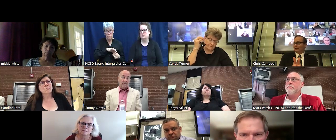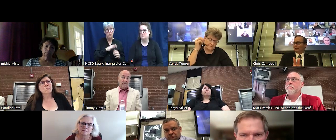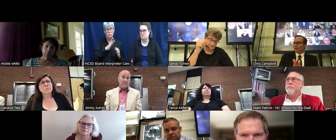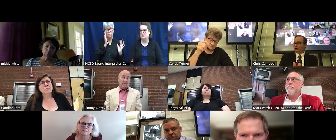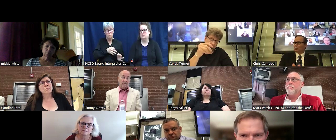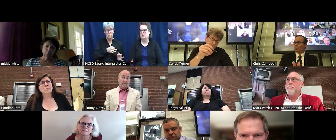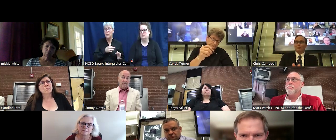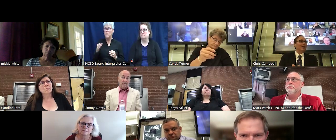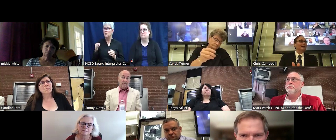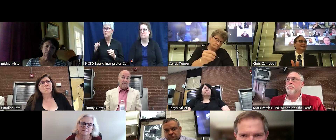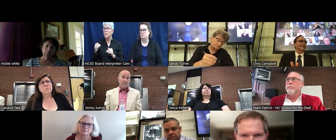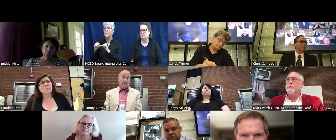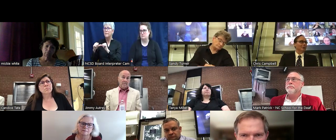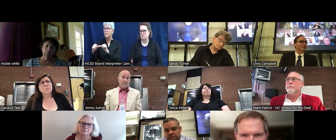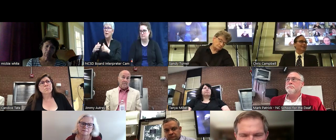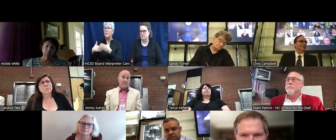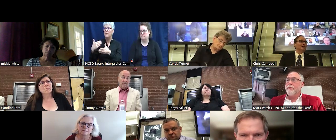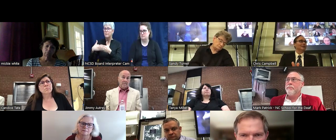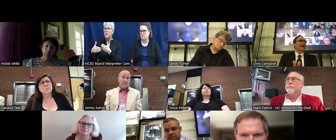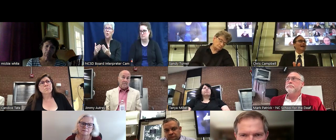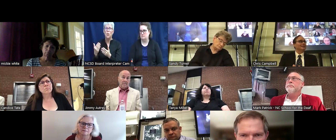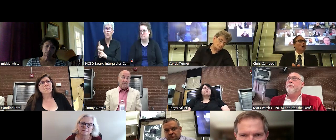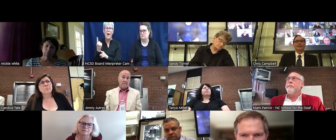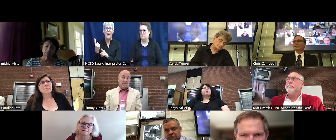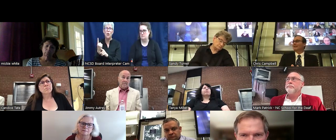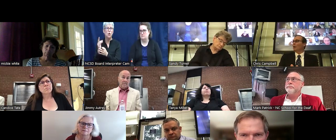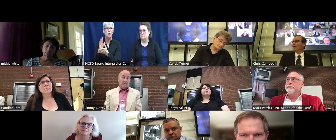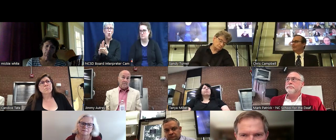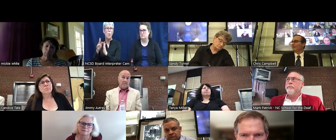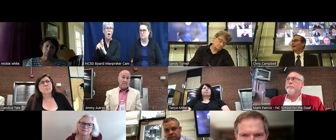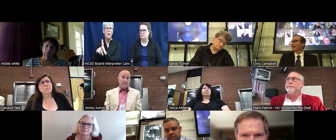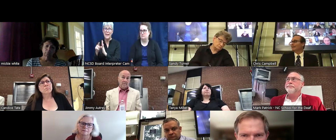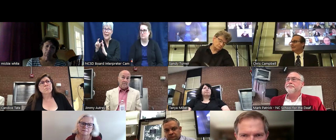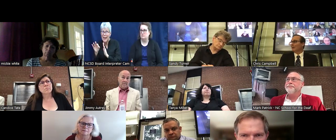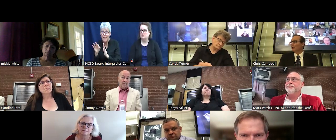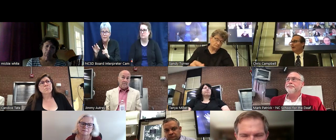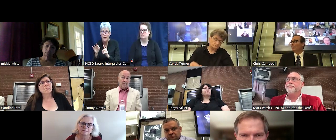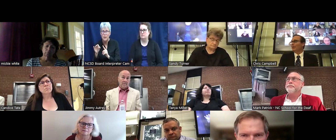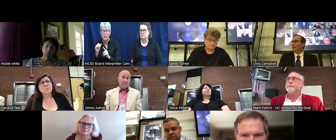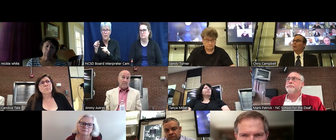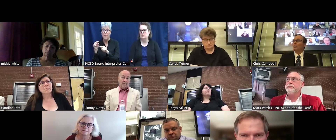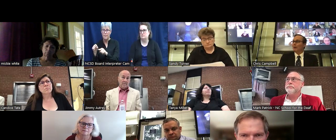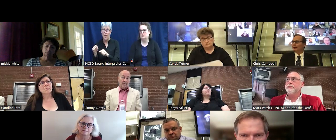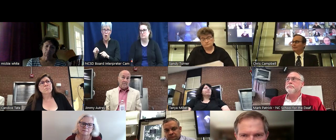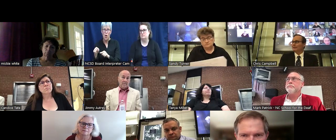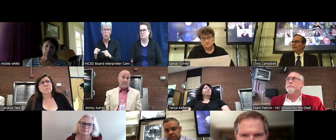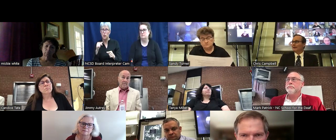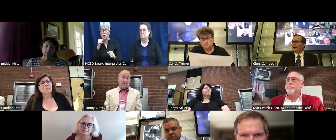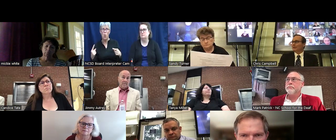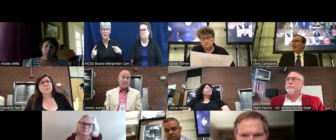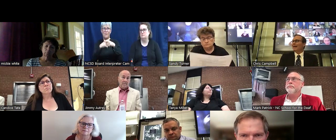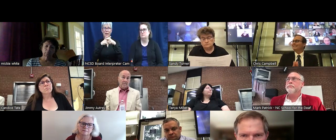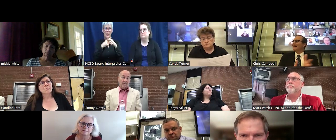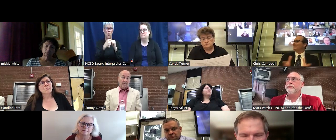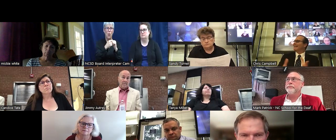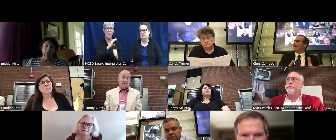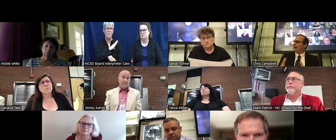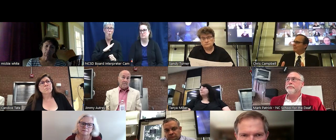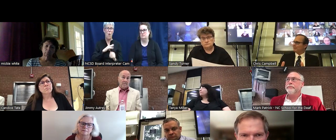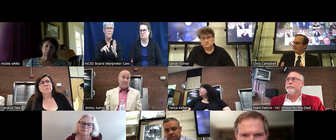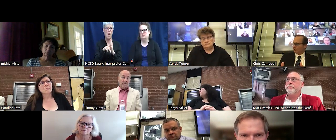current school policies and procedures as long as they don't conflict in some way with a board policy. So that's kind